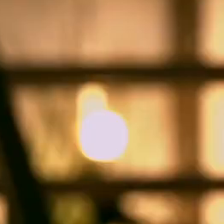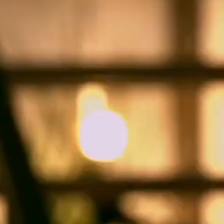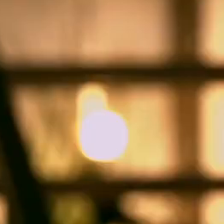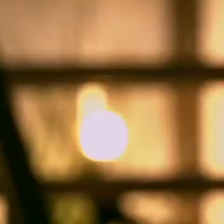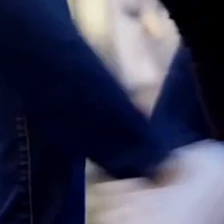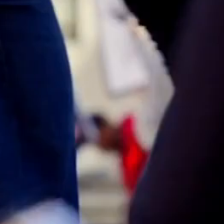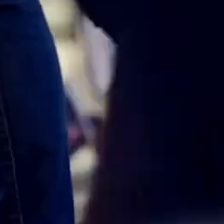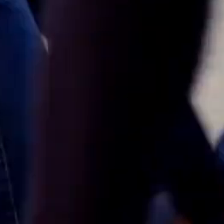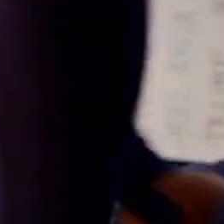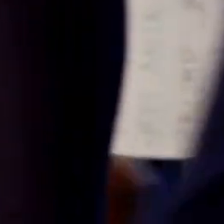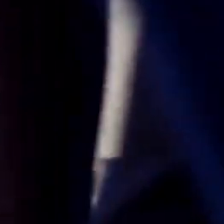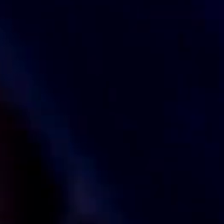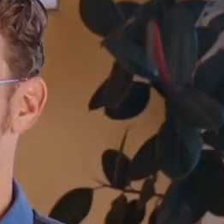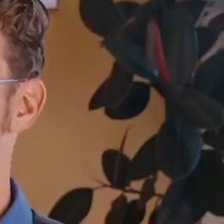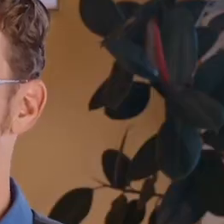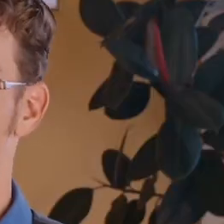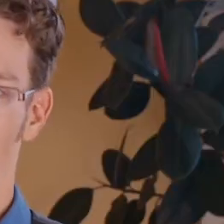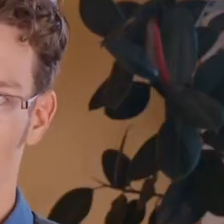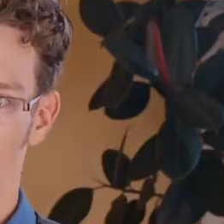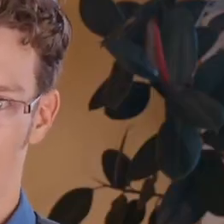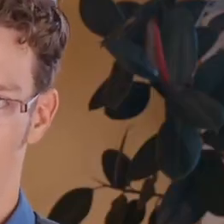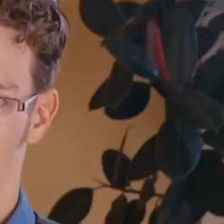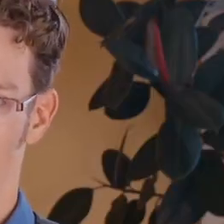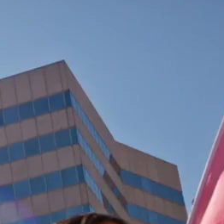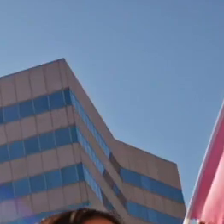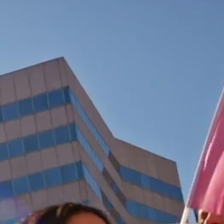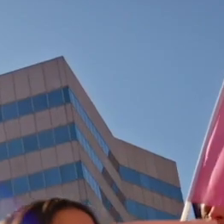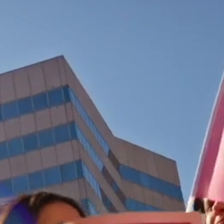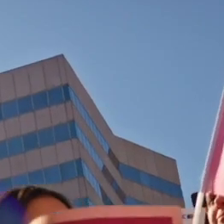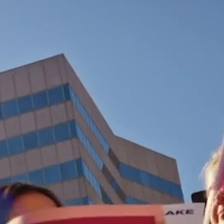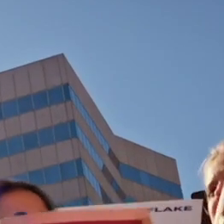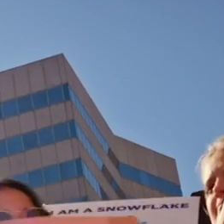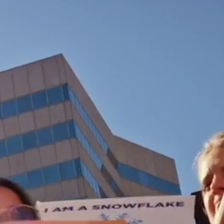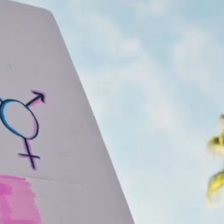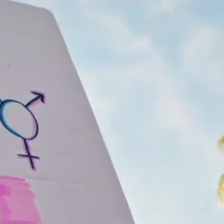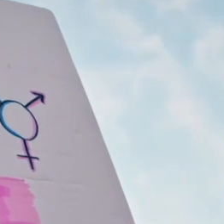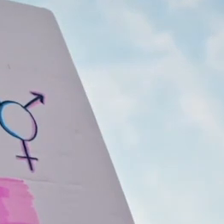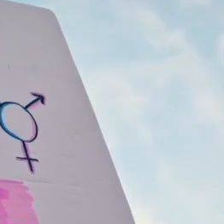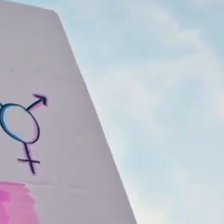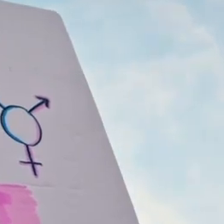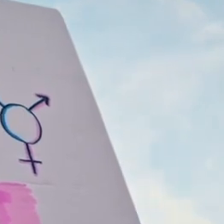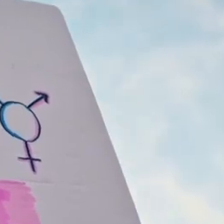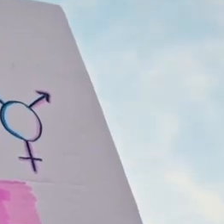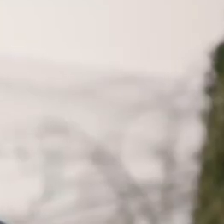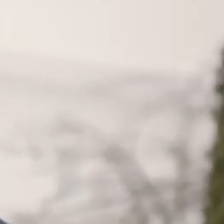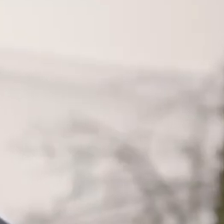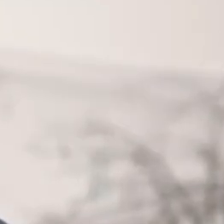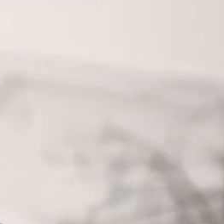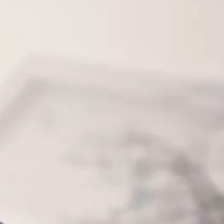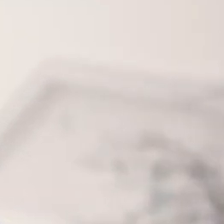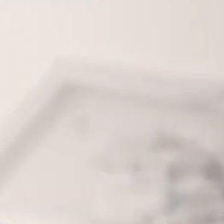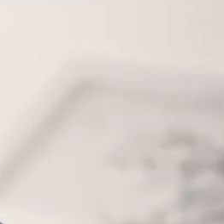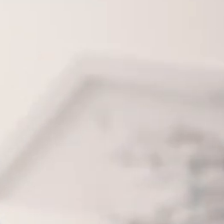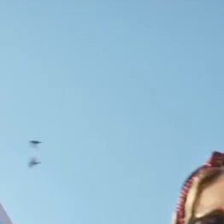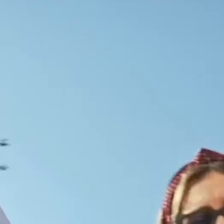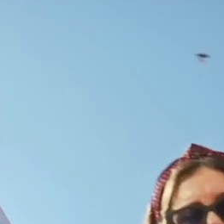into process? It takes one voice. That is how allies can show up. It has to be where the ones that are the most marginalized are free in order for all of